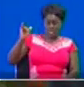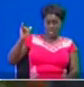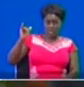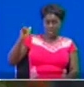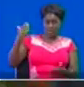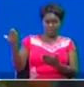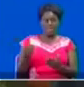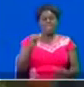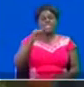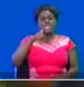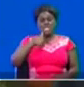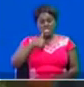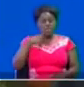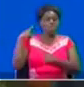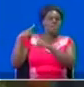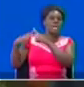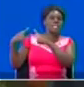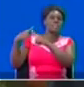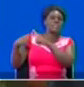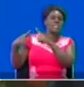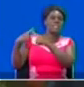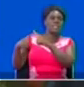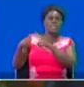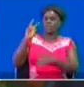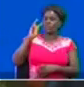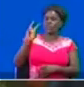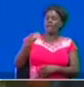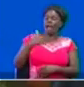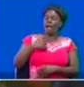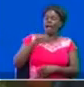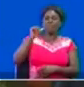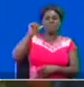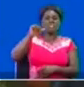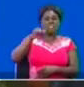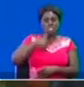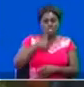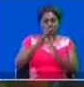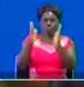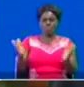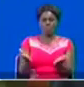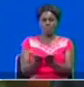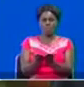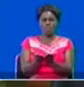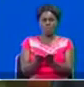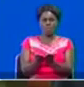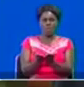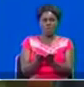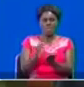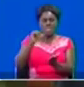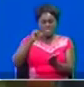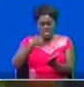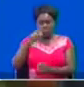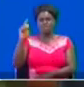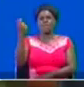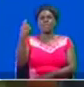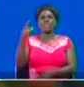Bringing a totally new experience in the dairy industry. You will see that we have a new packaging design, we have a new cup, very new for Kenya.